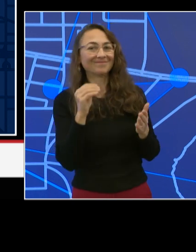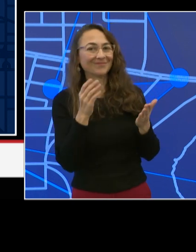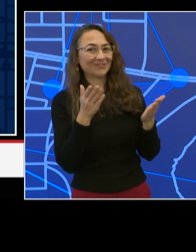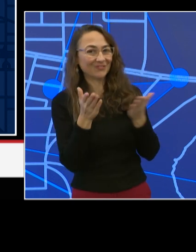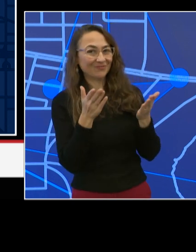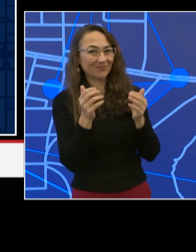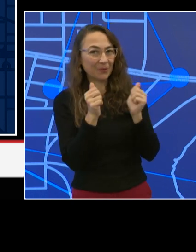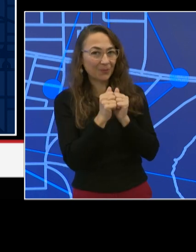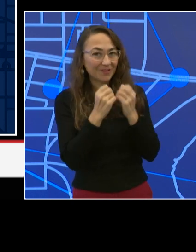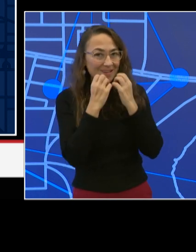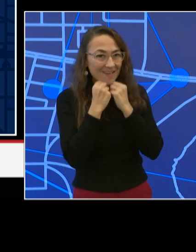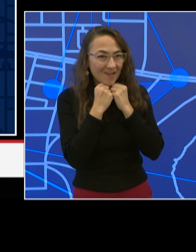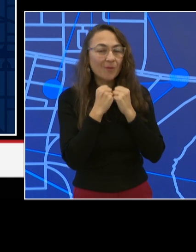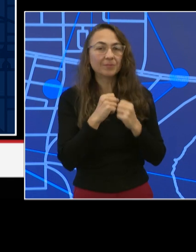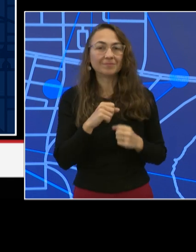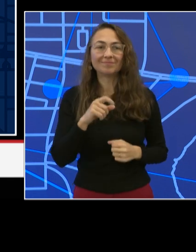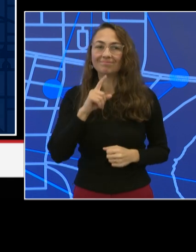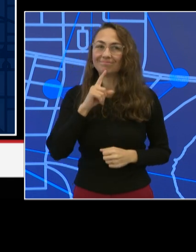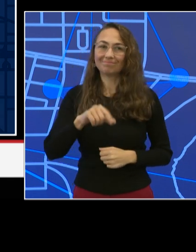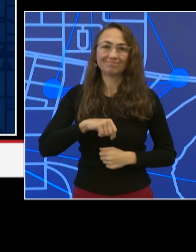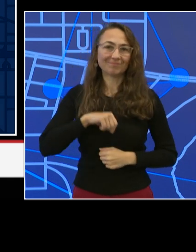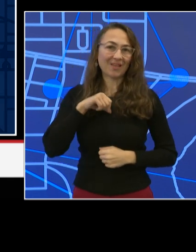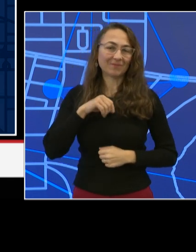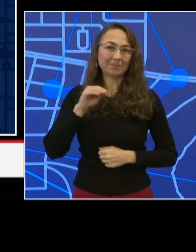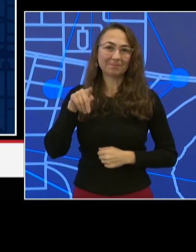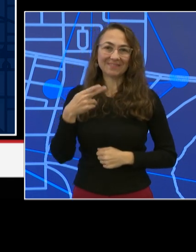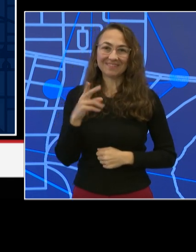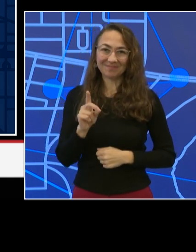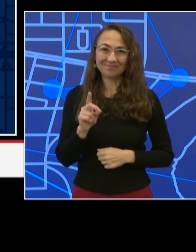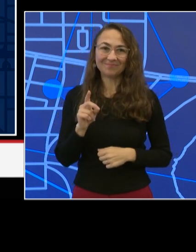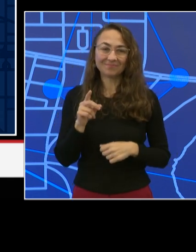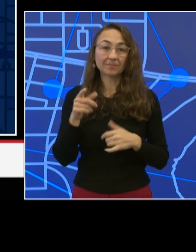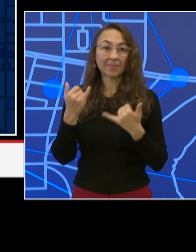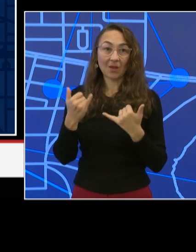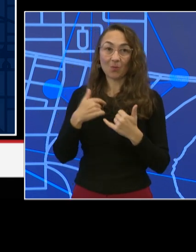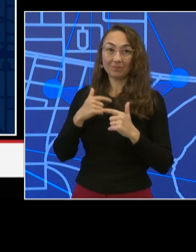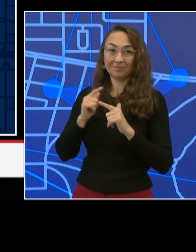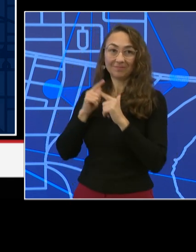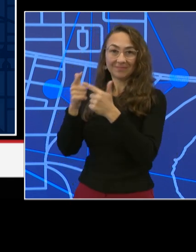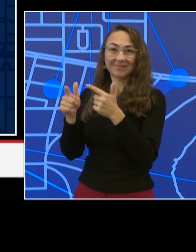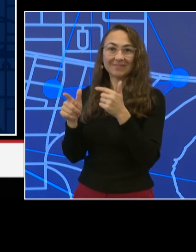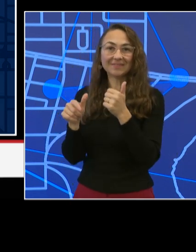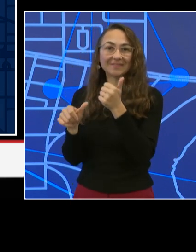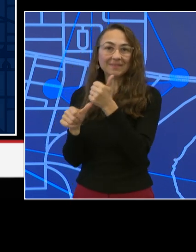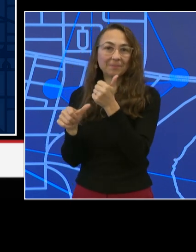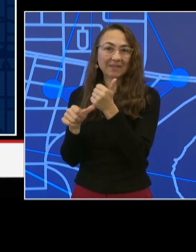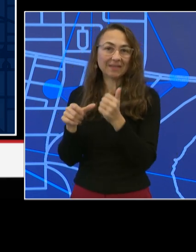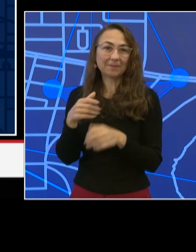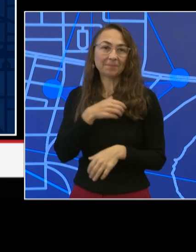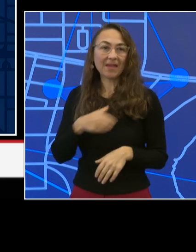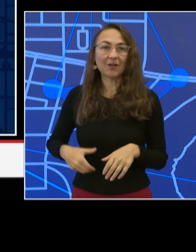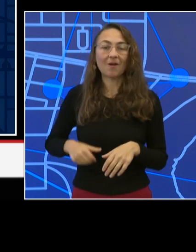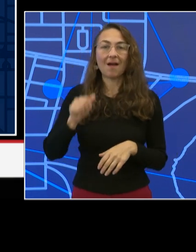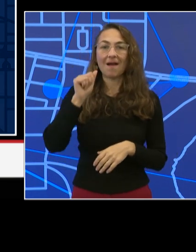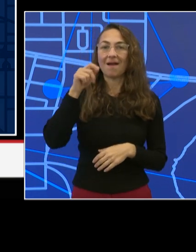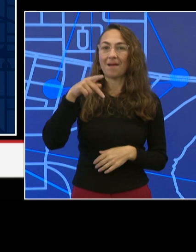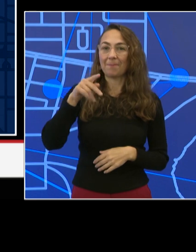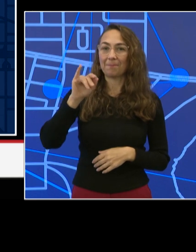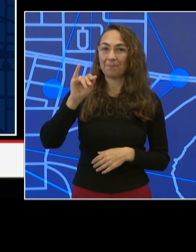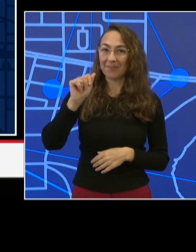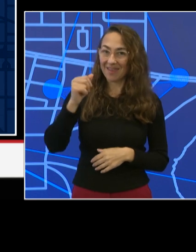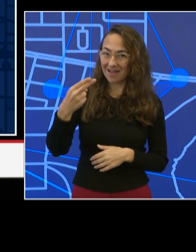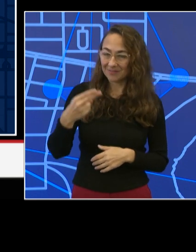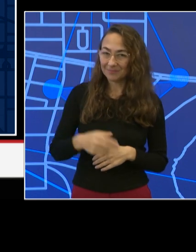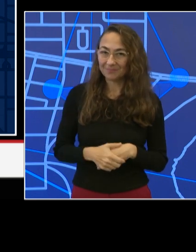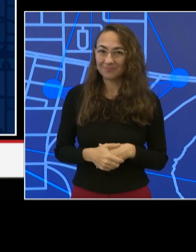Police Department. I will now turn it over to Deputy Mayor Lindsay Appiah. Thank you, Chief. So I'm not going to take too